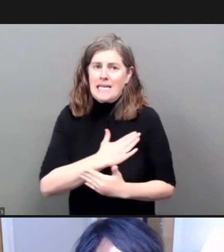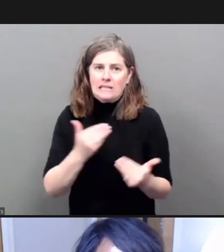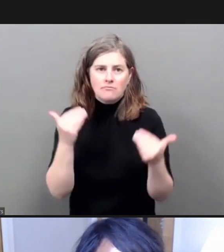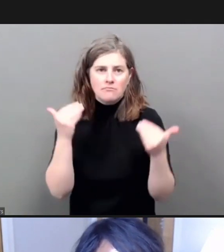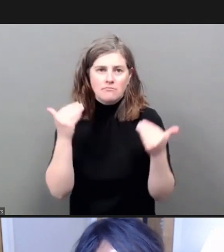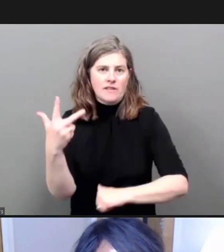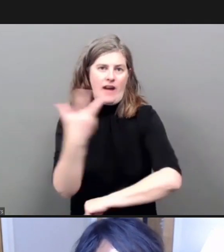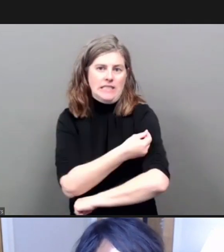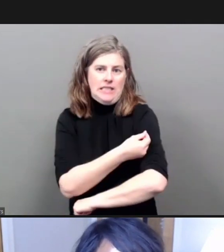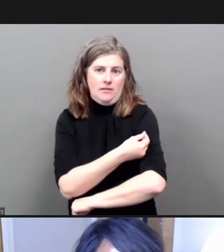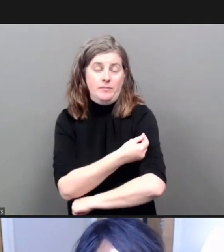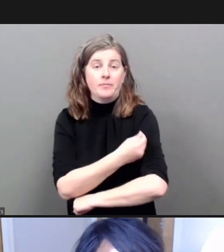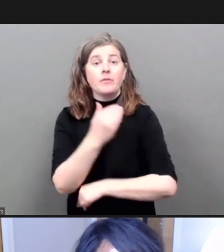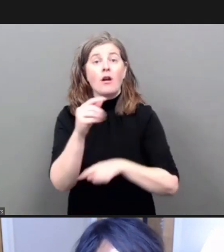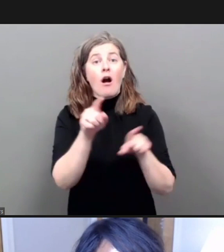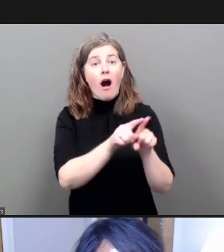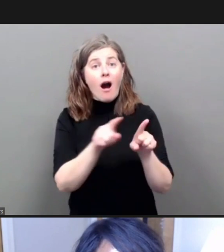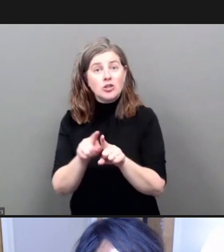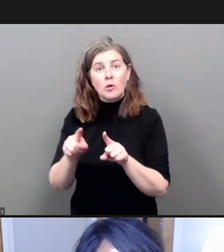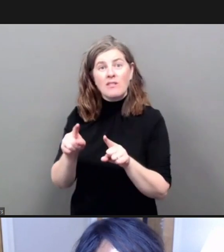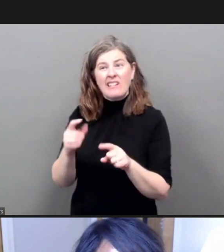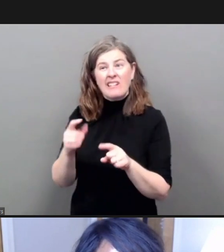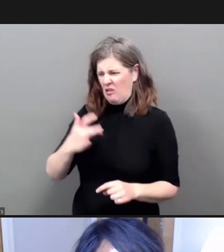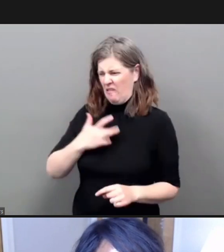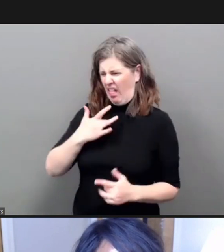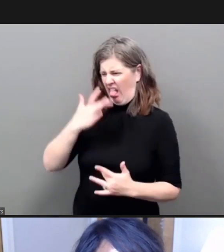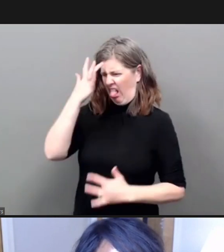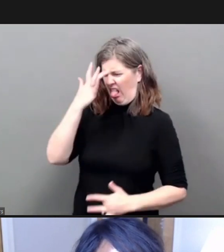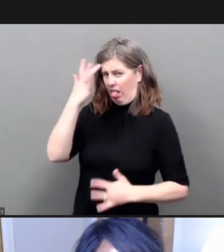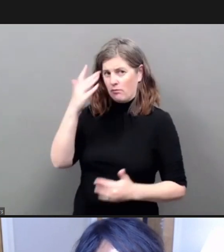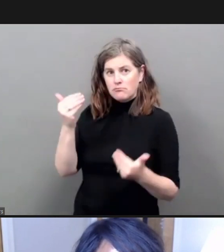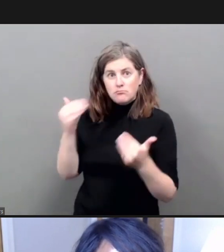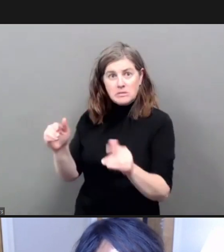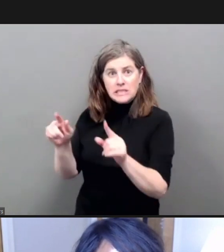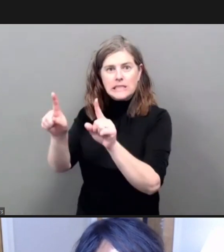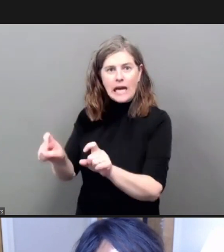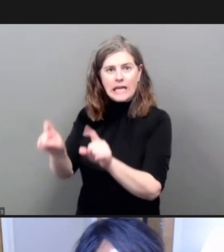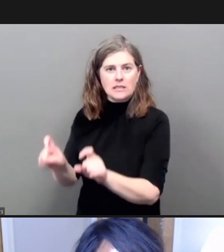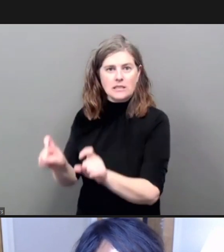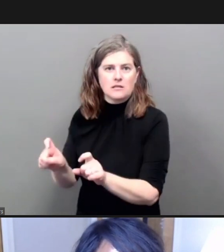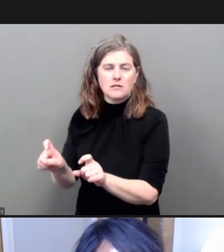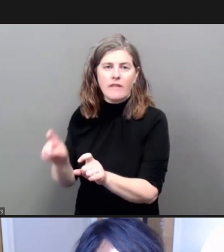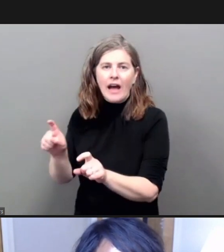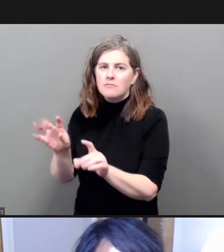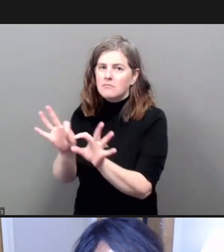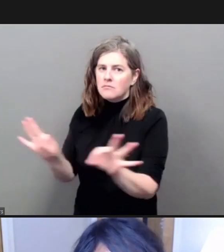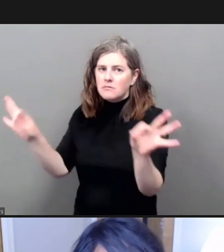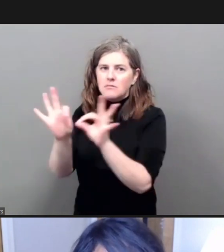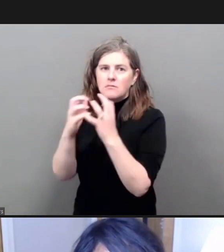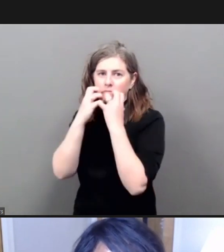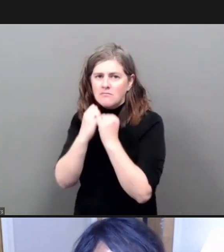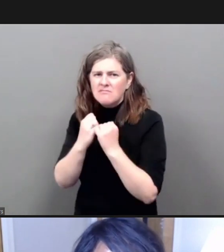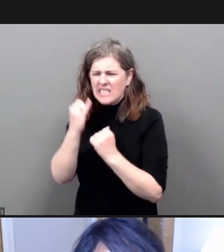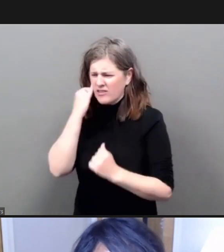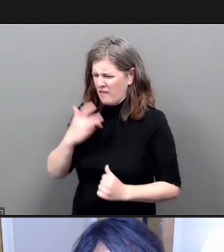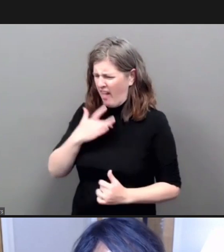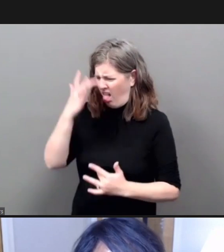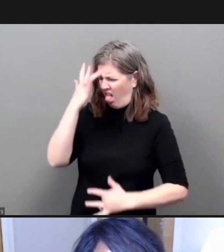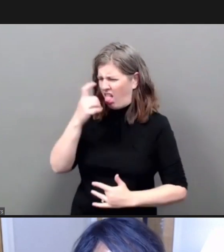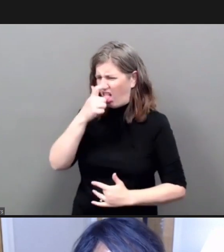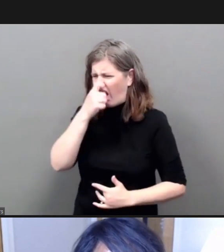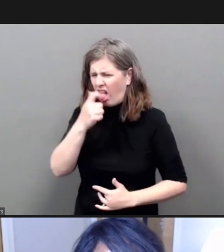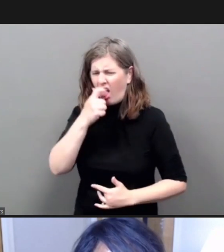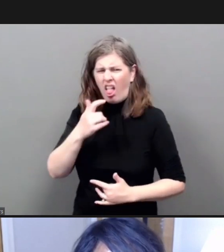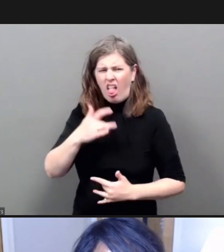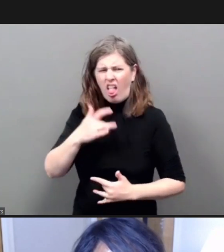vaccinated. Also, testing is an incredibly valuable tool. If you have symptoms consistent